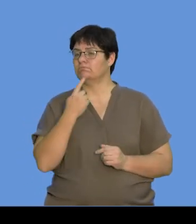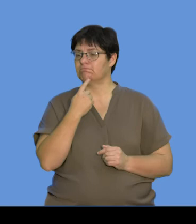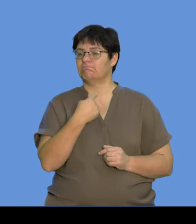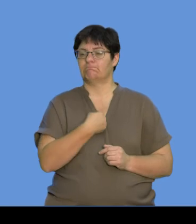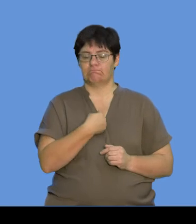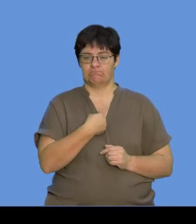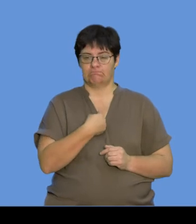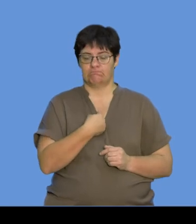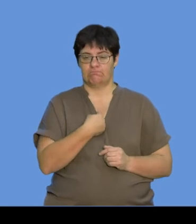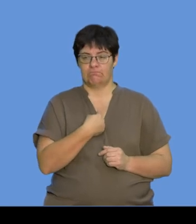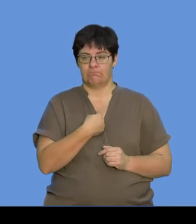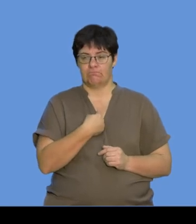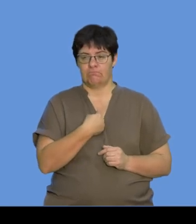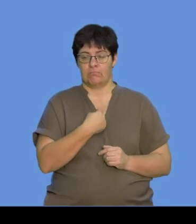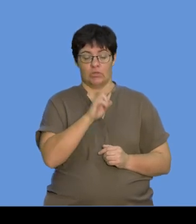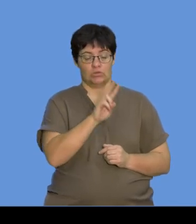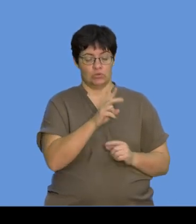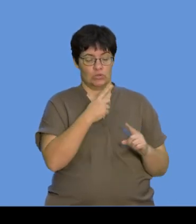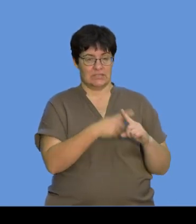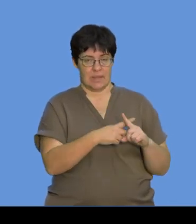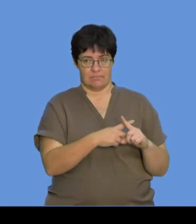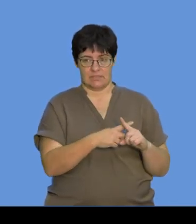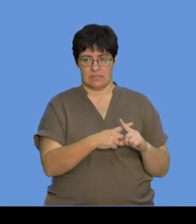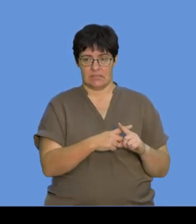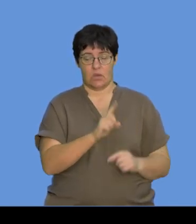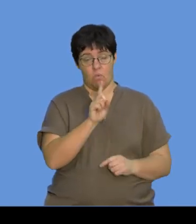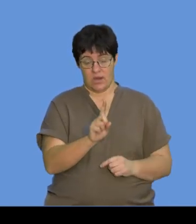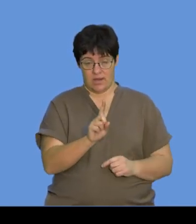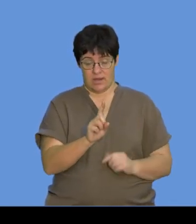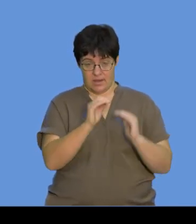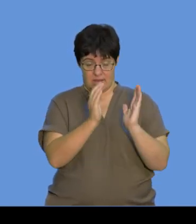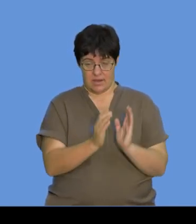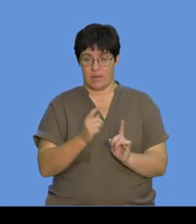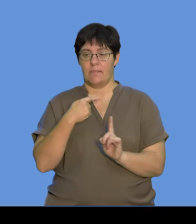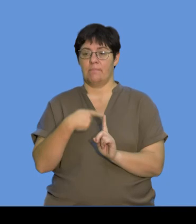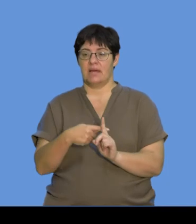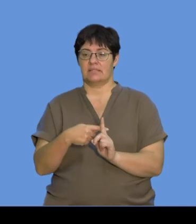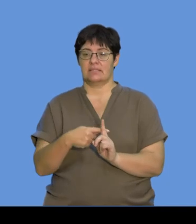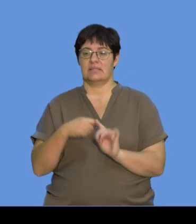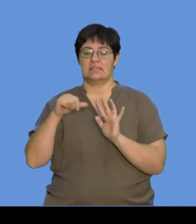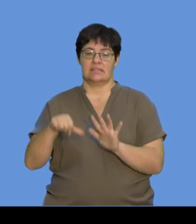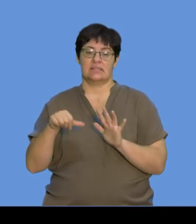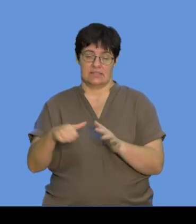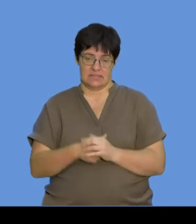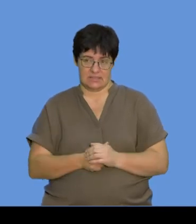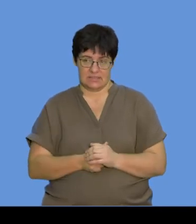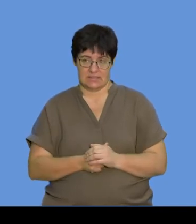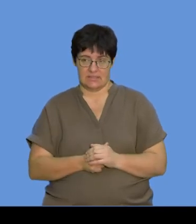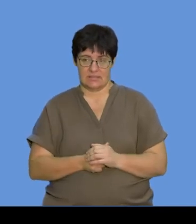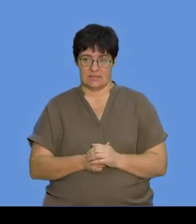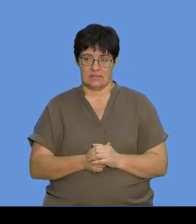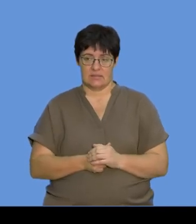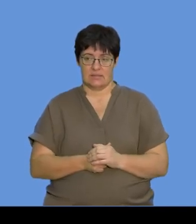it's 2 multiplied by 1, because there are 2 hydrogen, plus 16, okay, which gives us